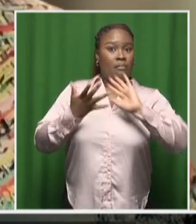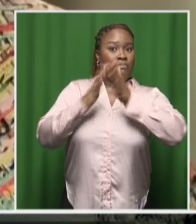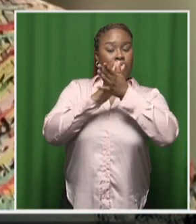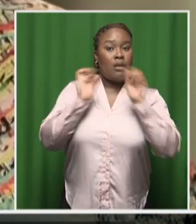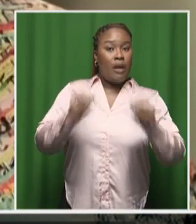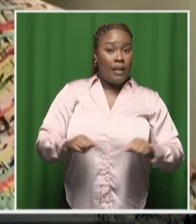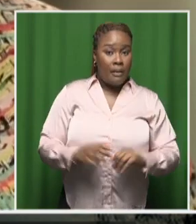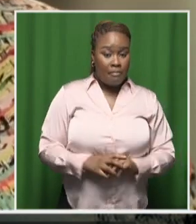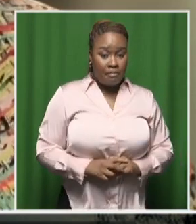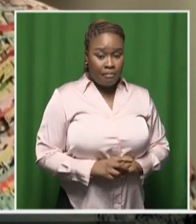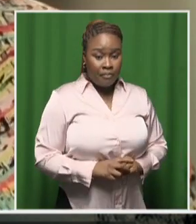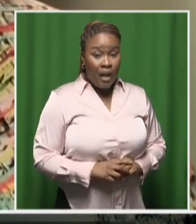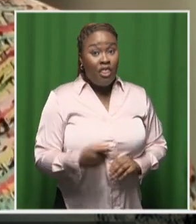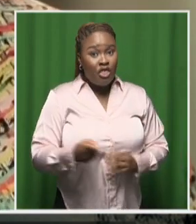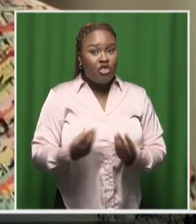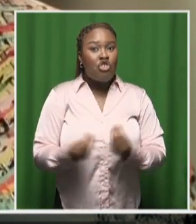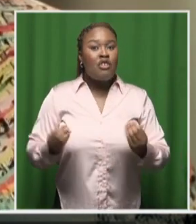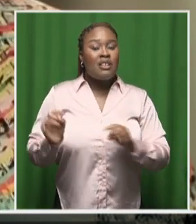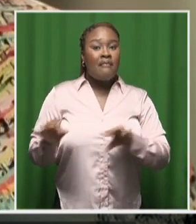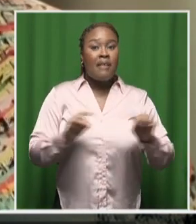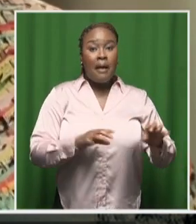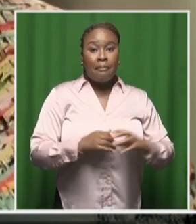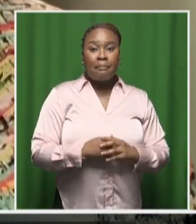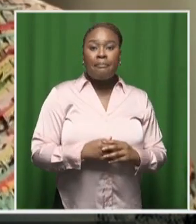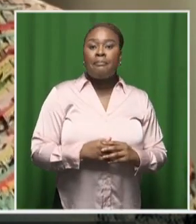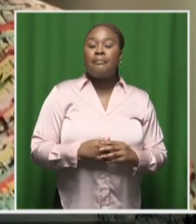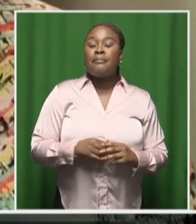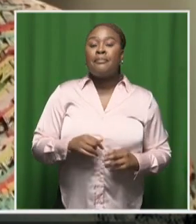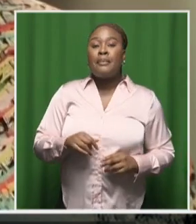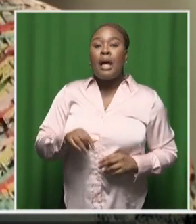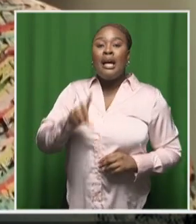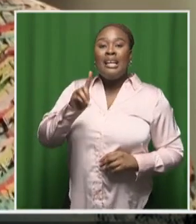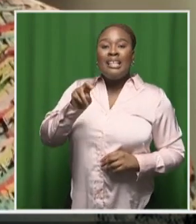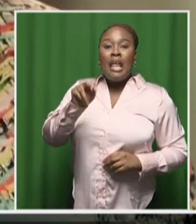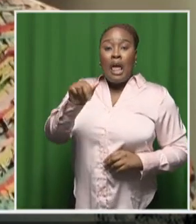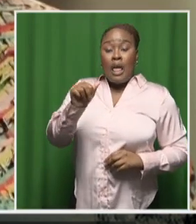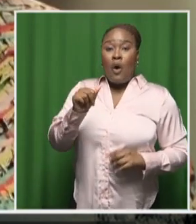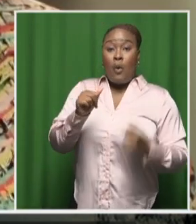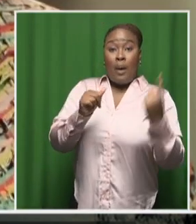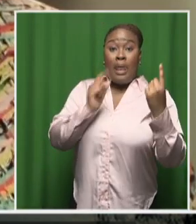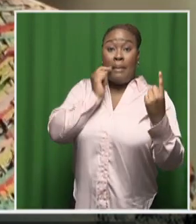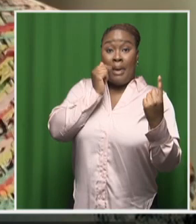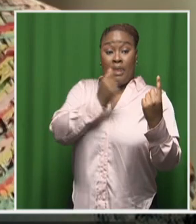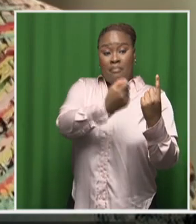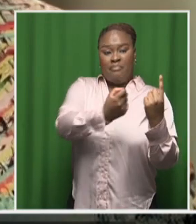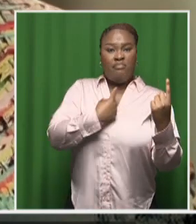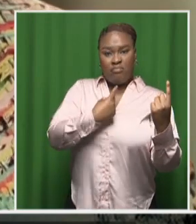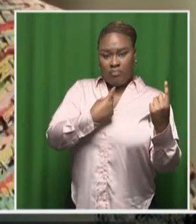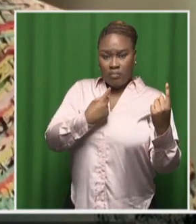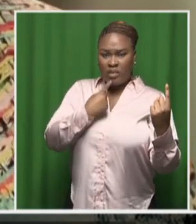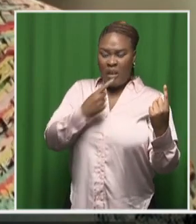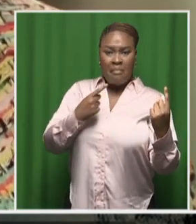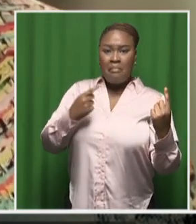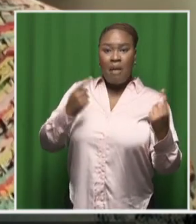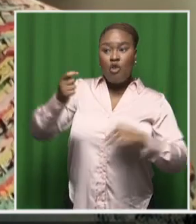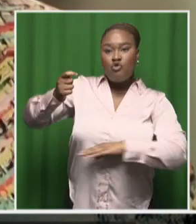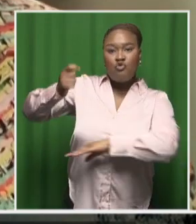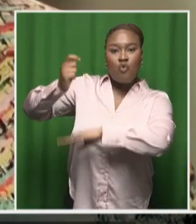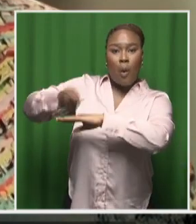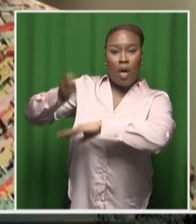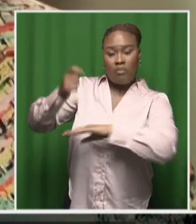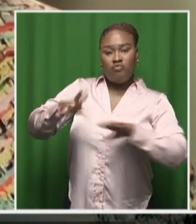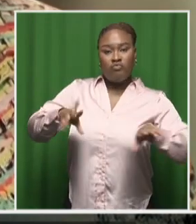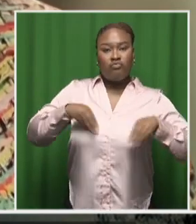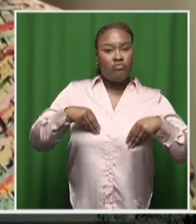fact, I mean, paternity test, there's a guy who's written to us here, Ndalani, saying, I don't accept this ruling fully. The majority of the